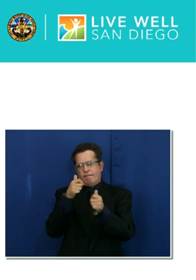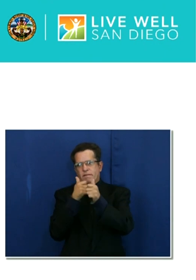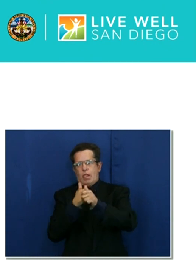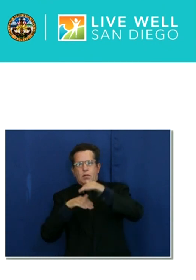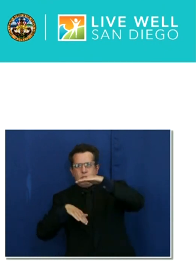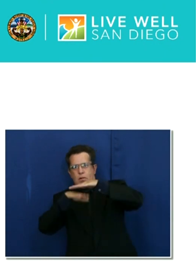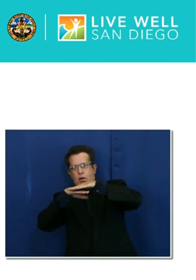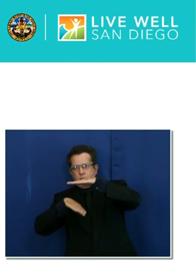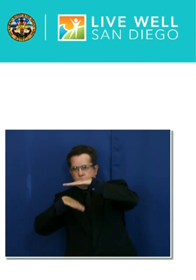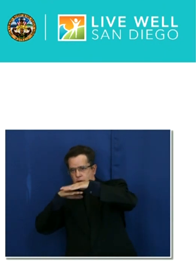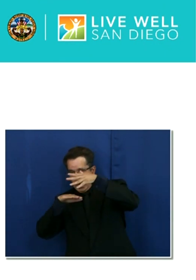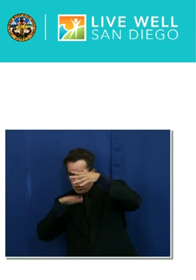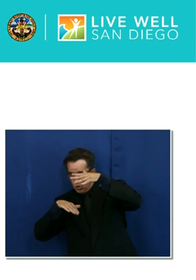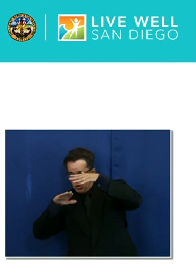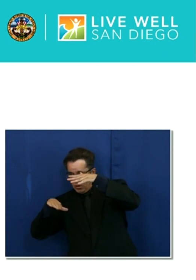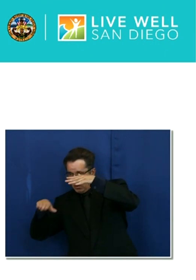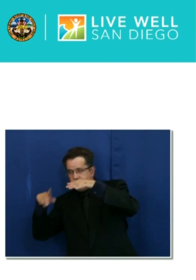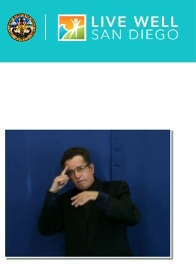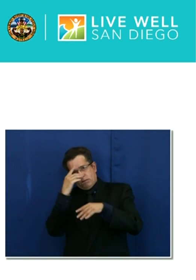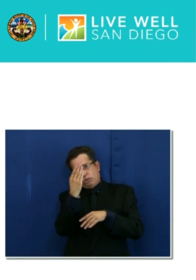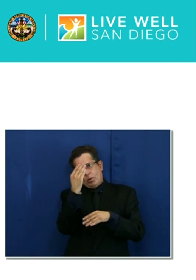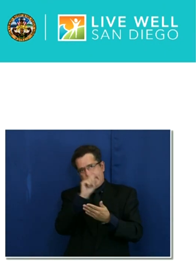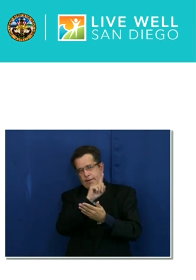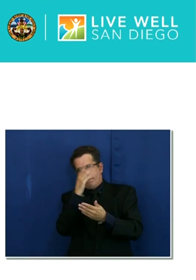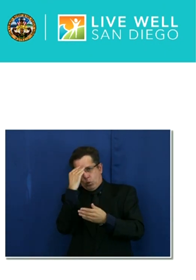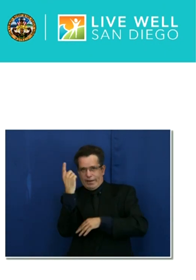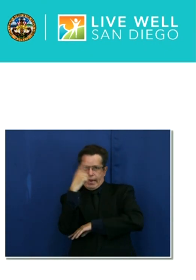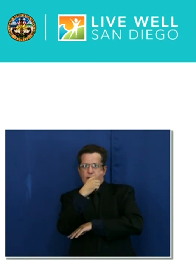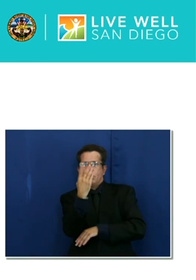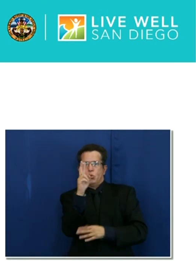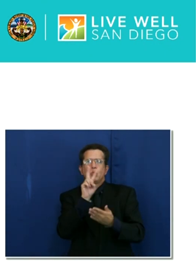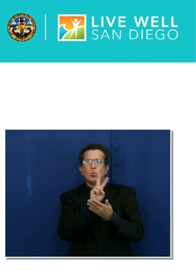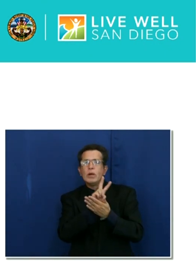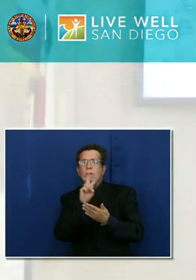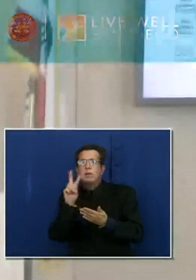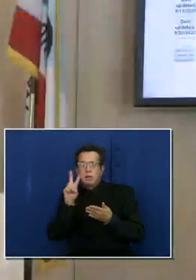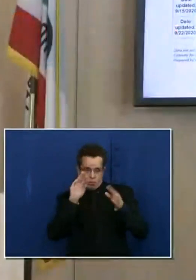for 14 days. The California Department of Public Health will